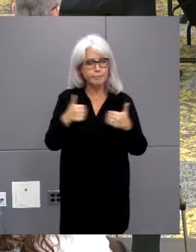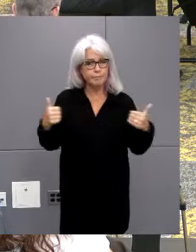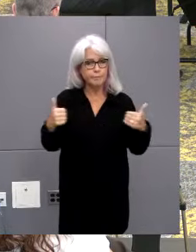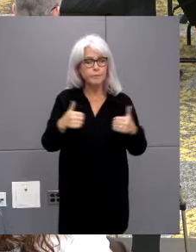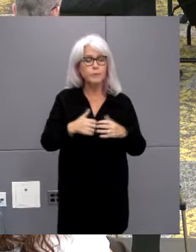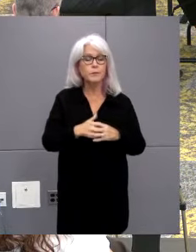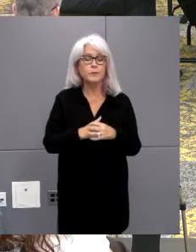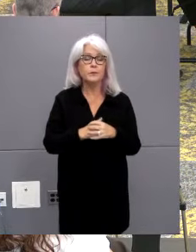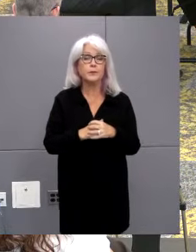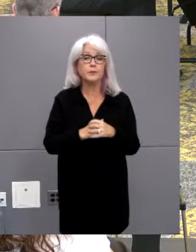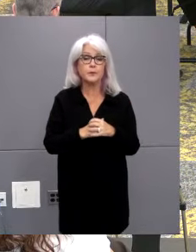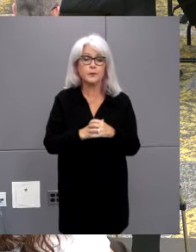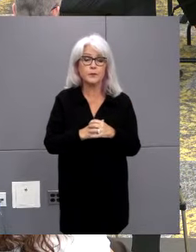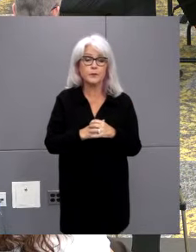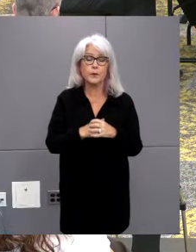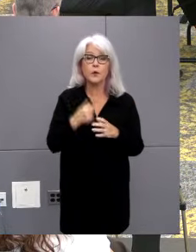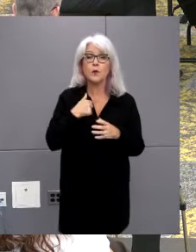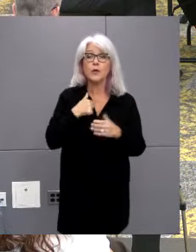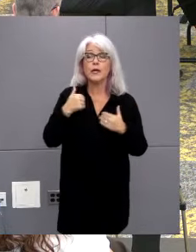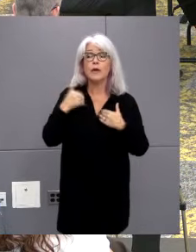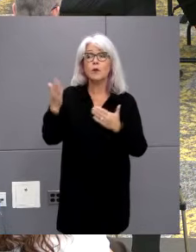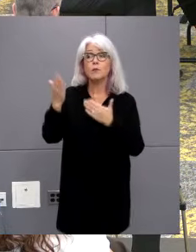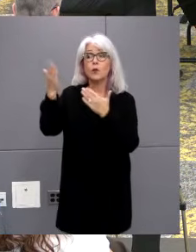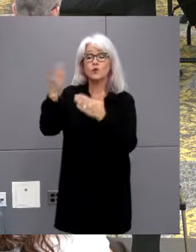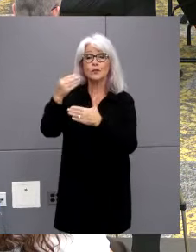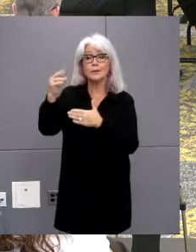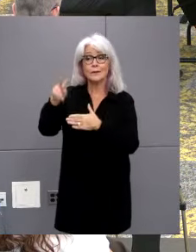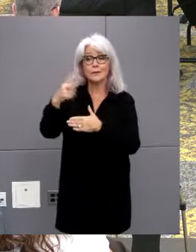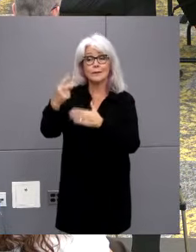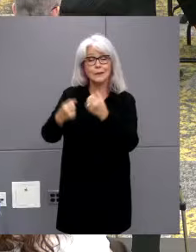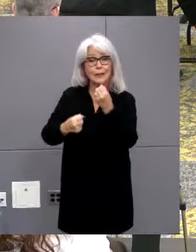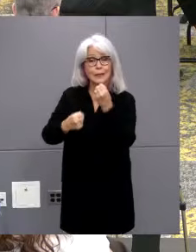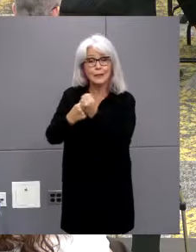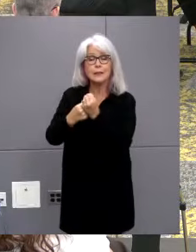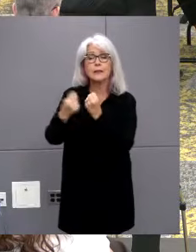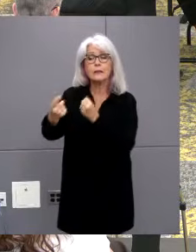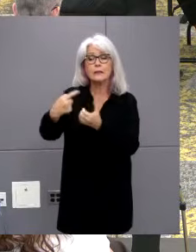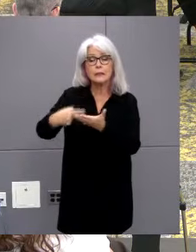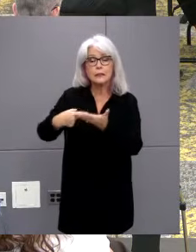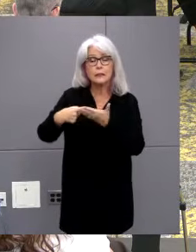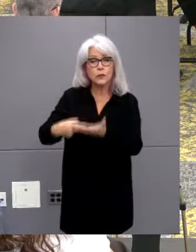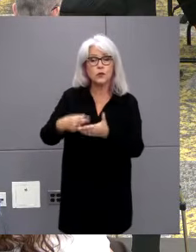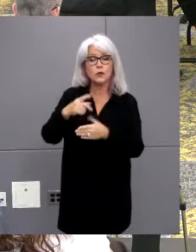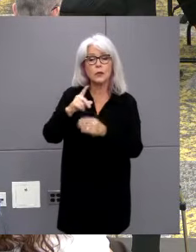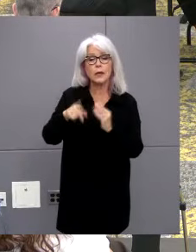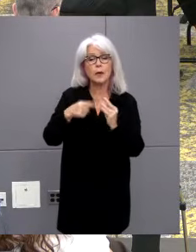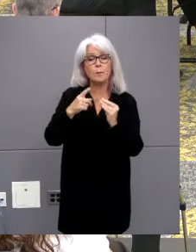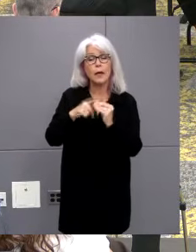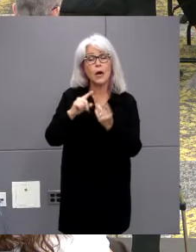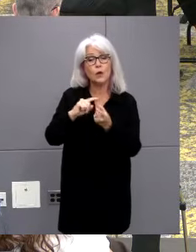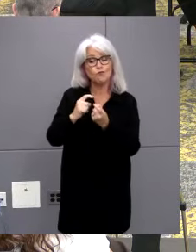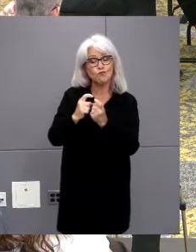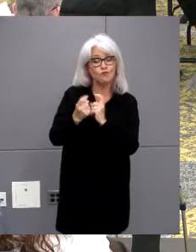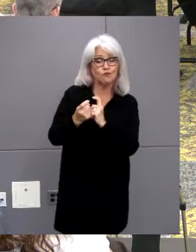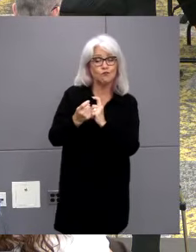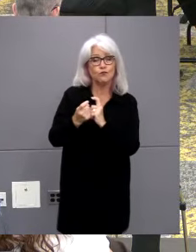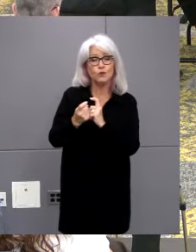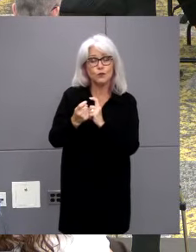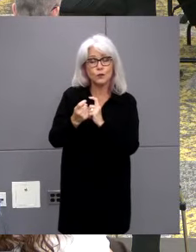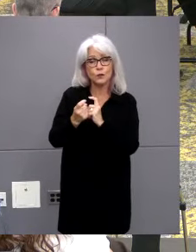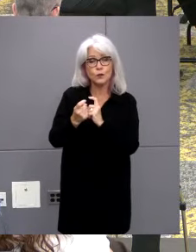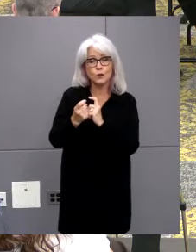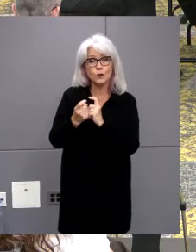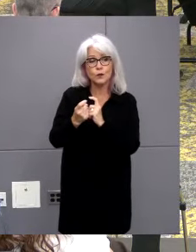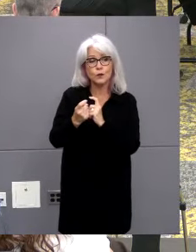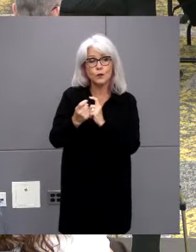we have a motion that's been seconded, discussion on the amendment to, you